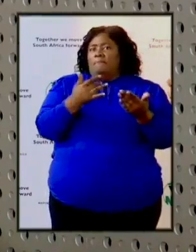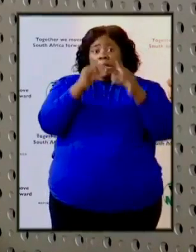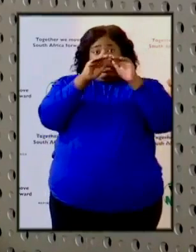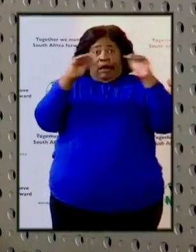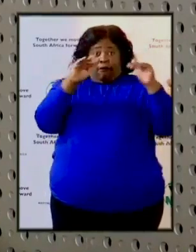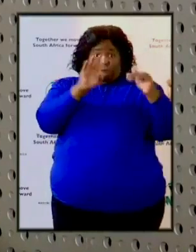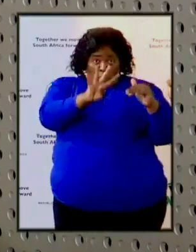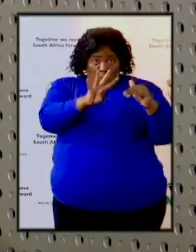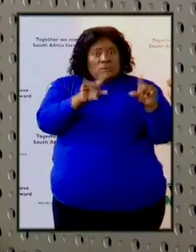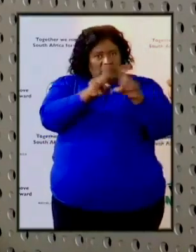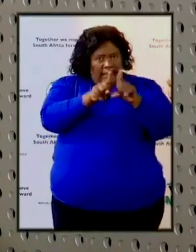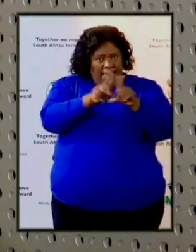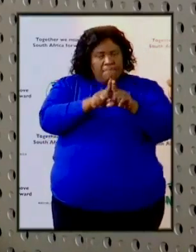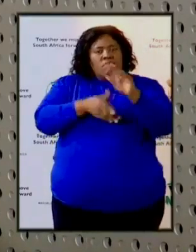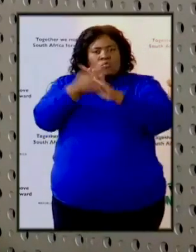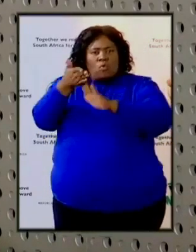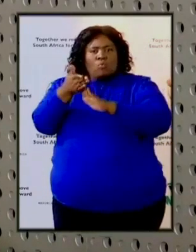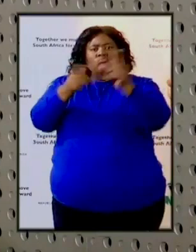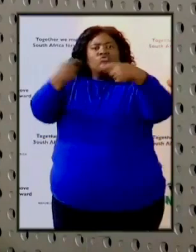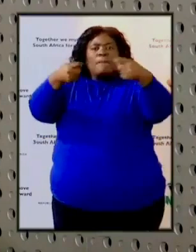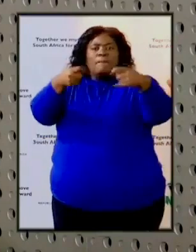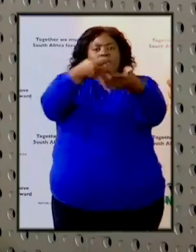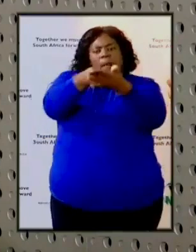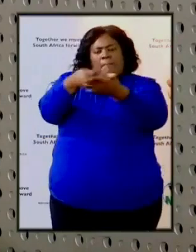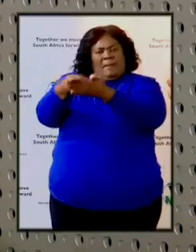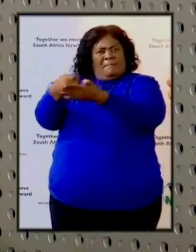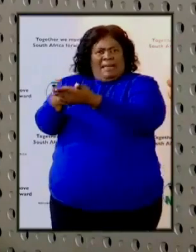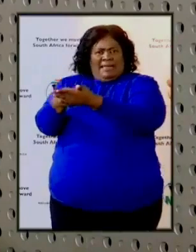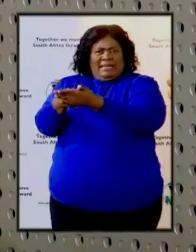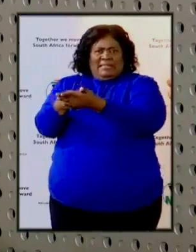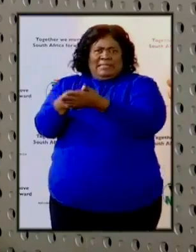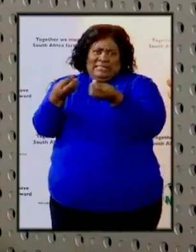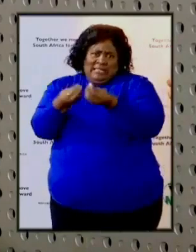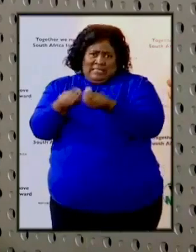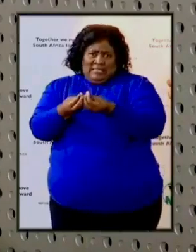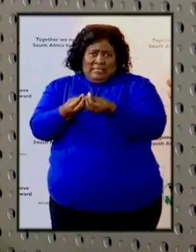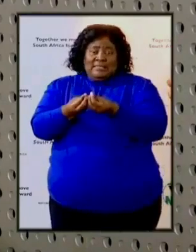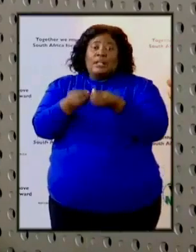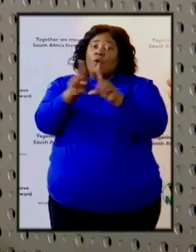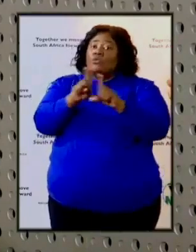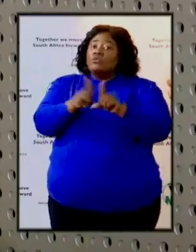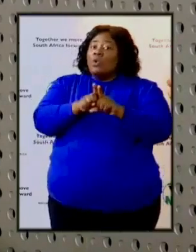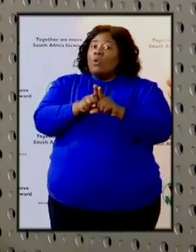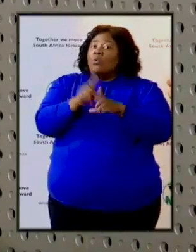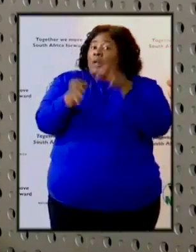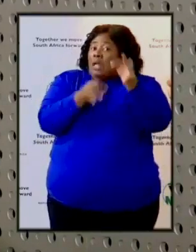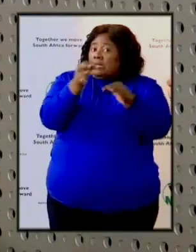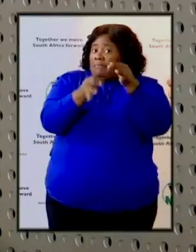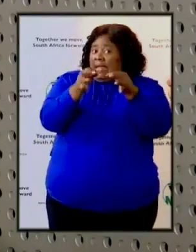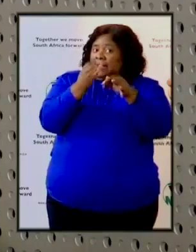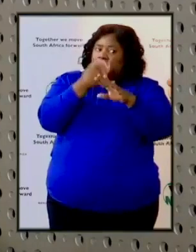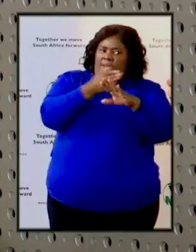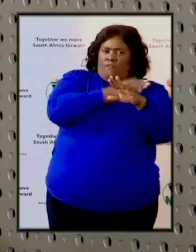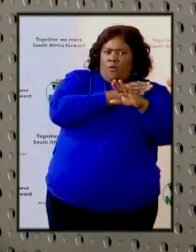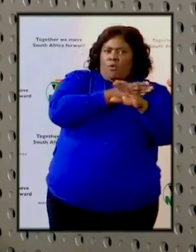your shopping. We will also say what kind of things you can now buy. Before, it was